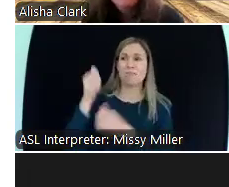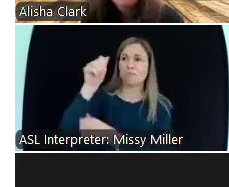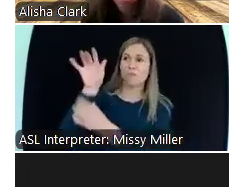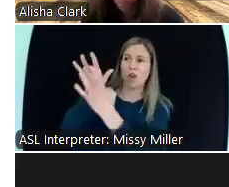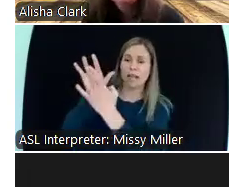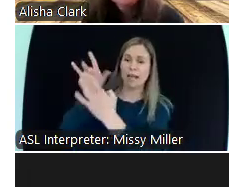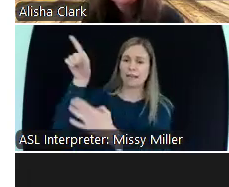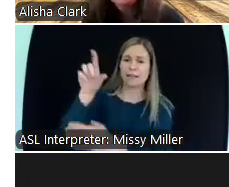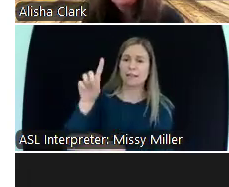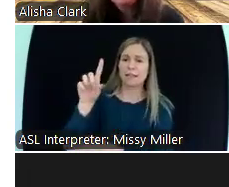Dale to be able to assist with those.